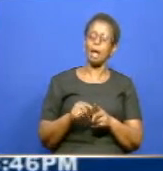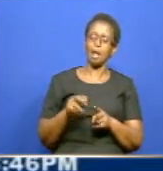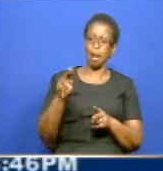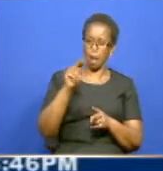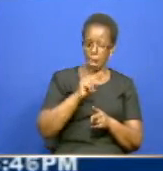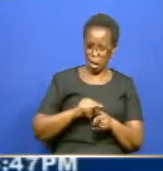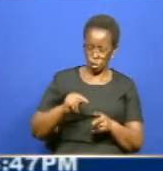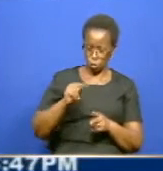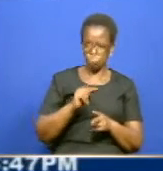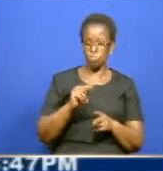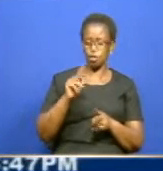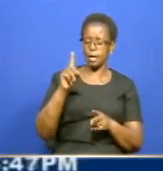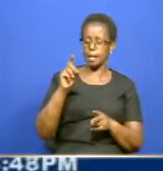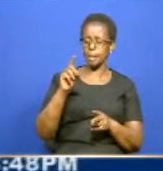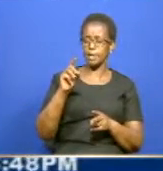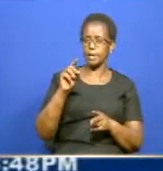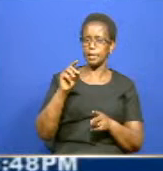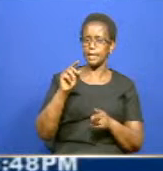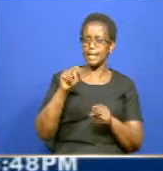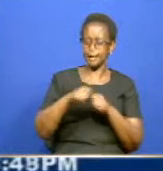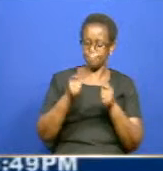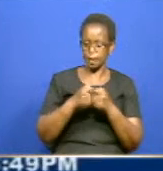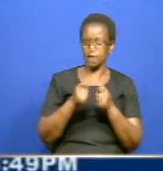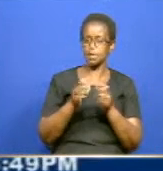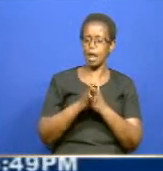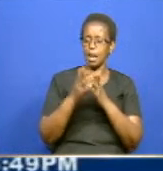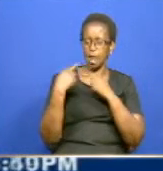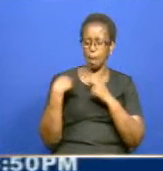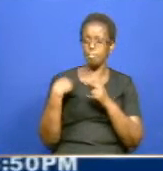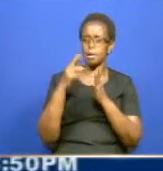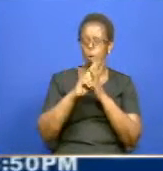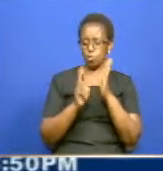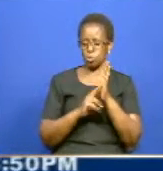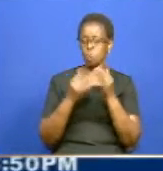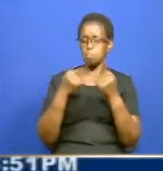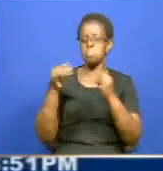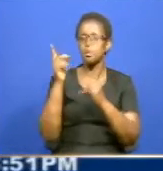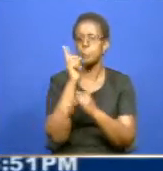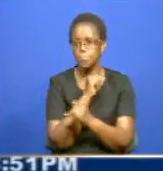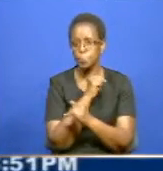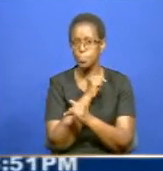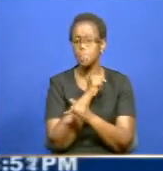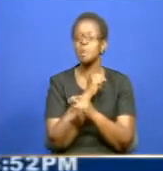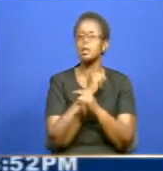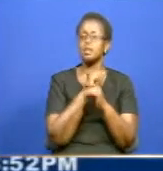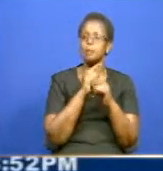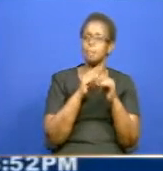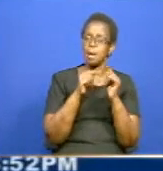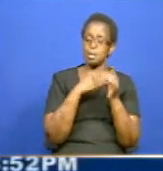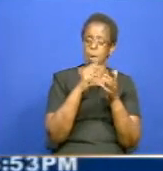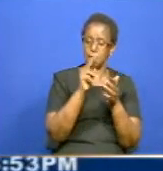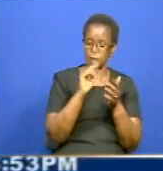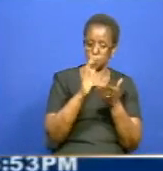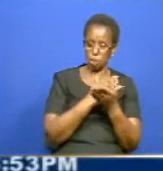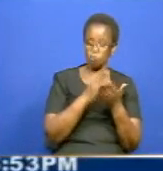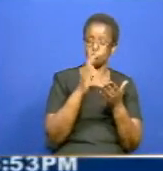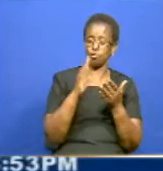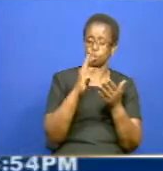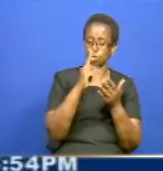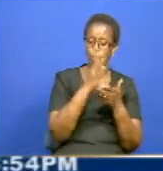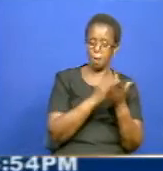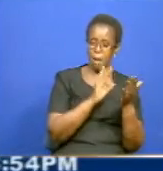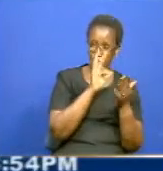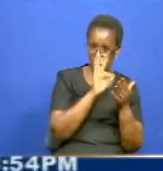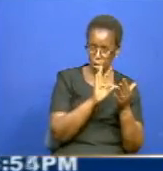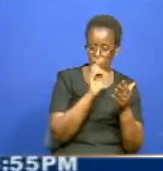Regulations 2020 were in operation despite provisions of Section 42(3) of the National Construction